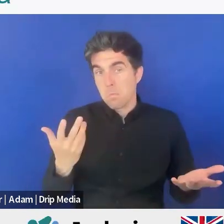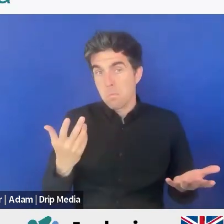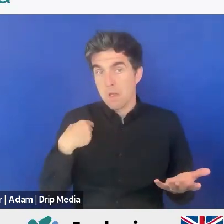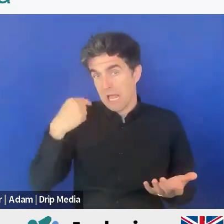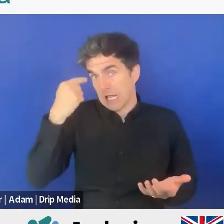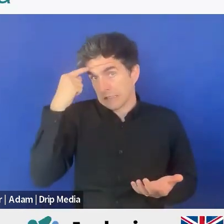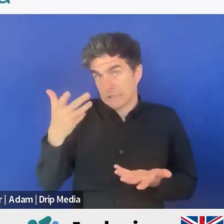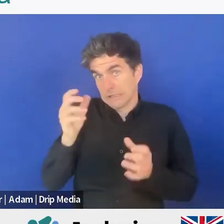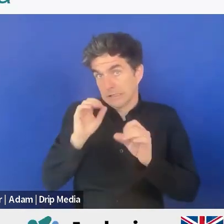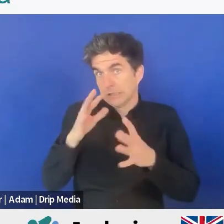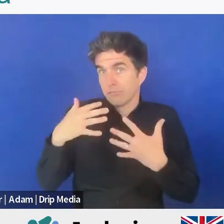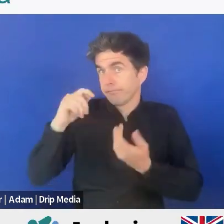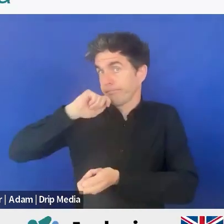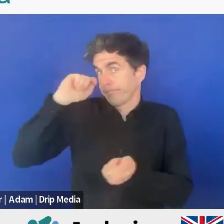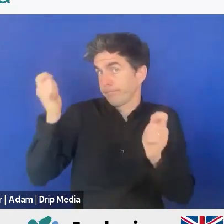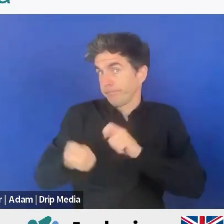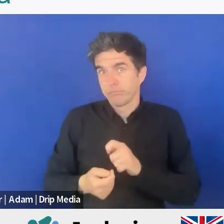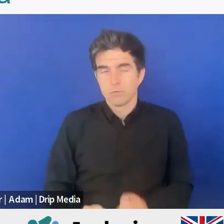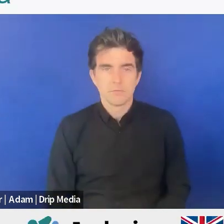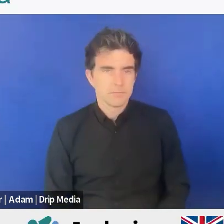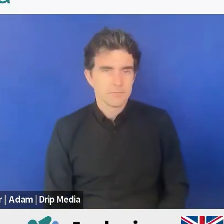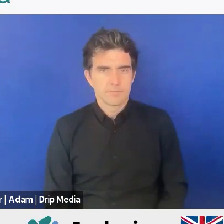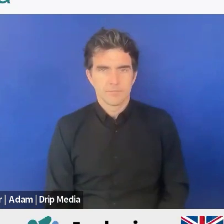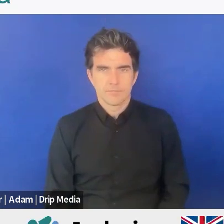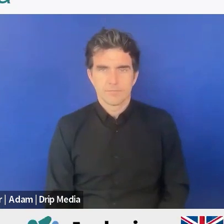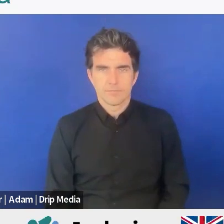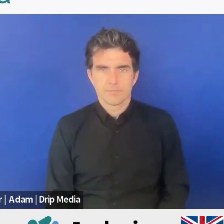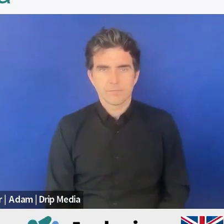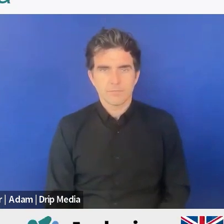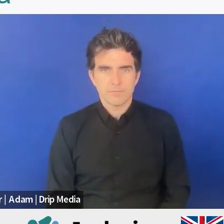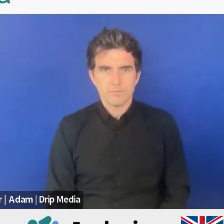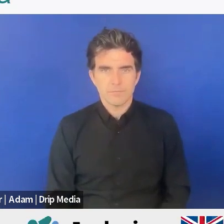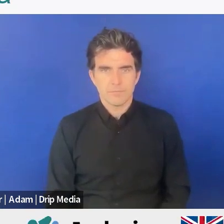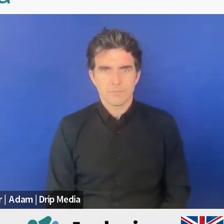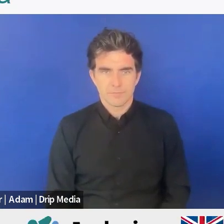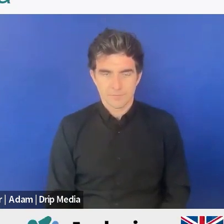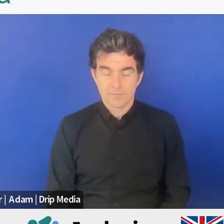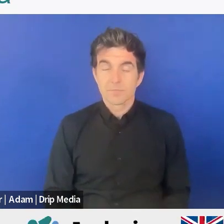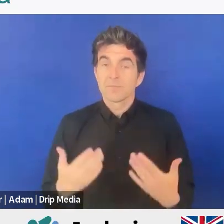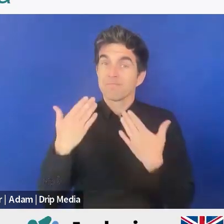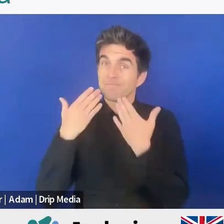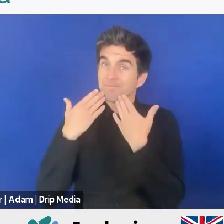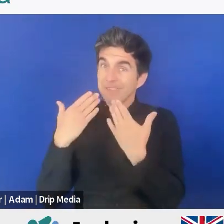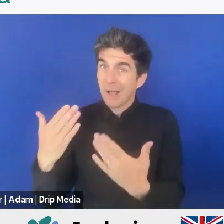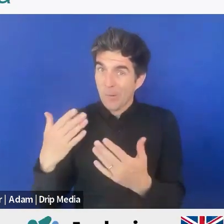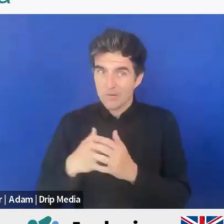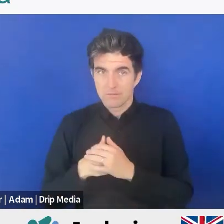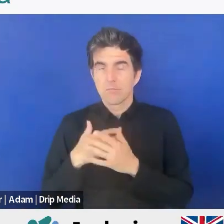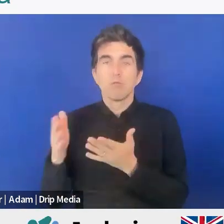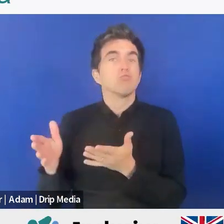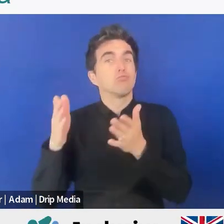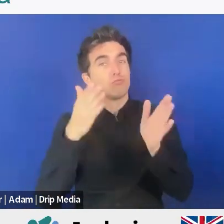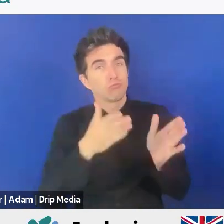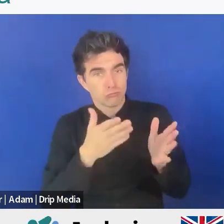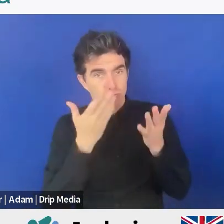ji. Moving to you, Ian, would you like to share some examples of how FCDO already aligns its work